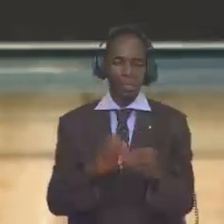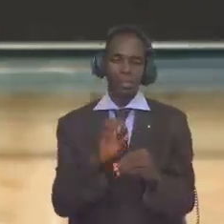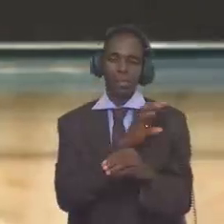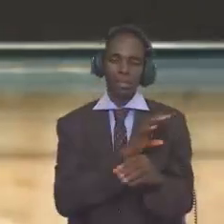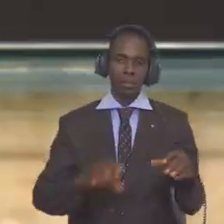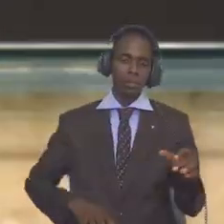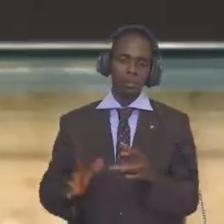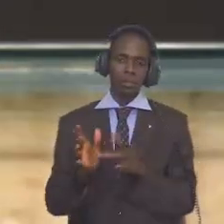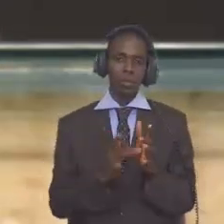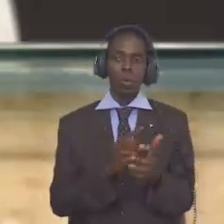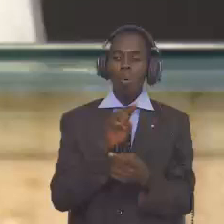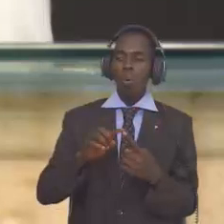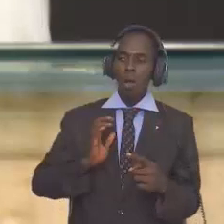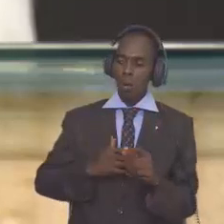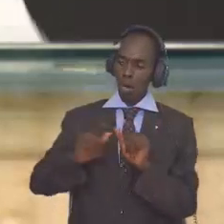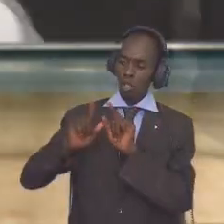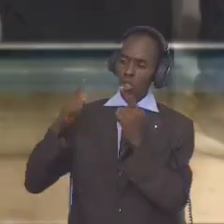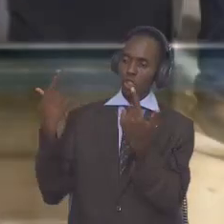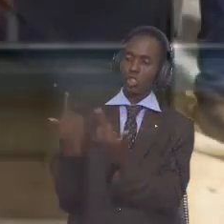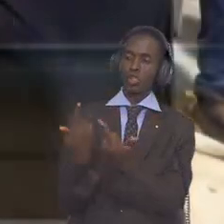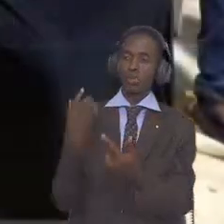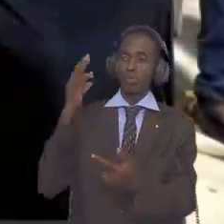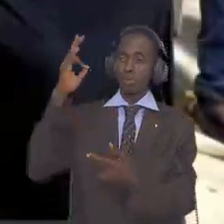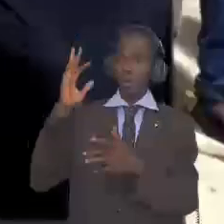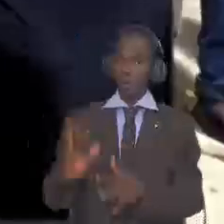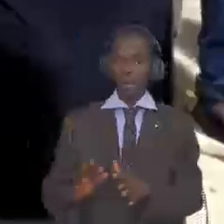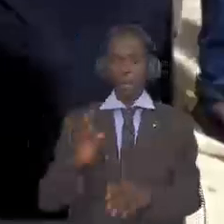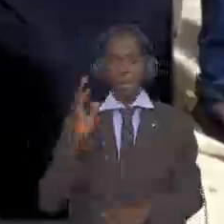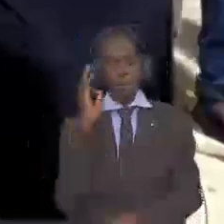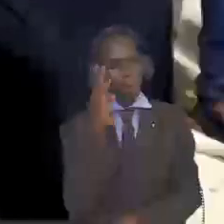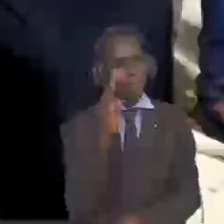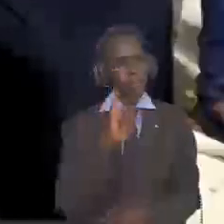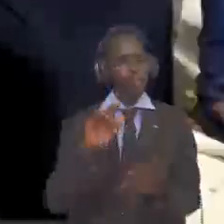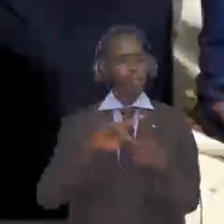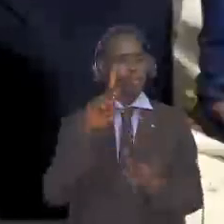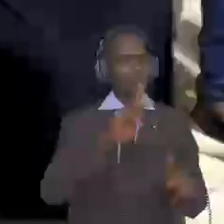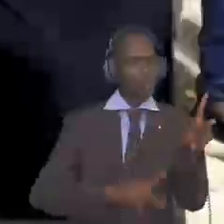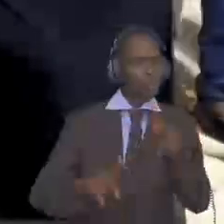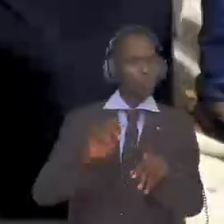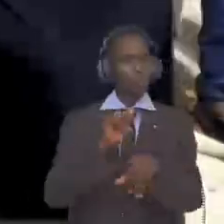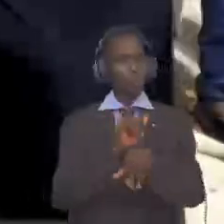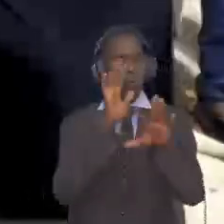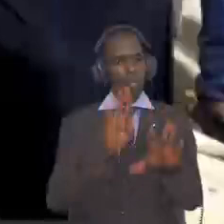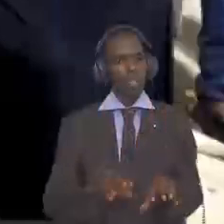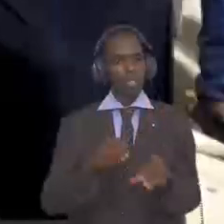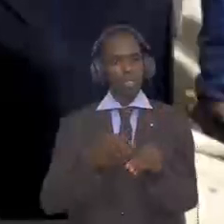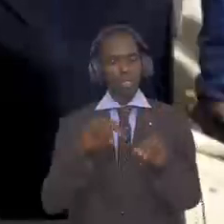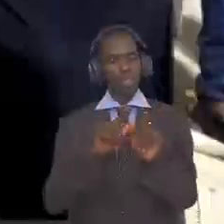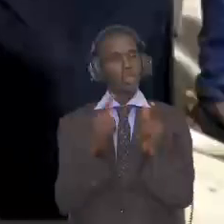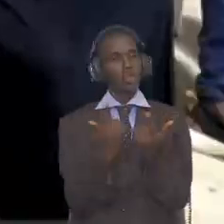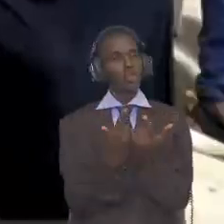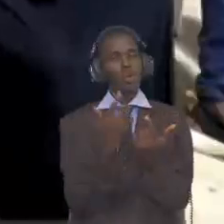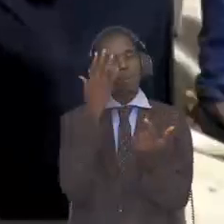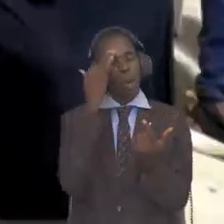Jesus. When our group pastors are preaching to our members, our workers in the group, that's the intention, to